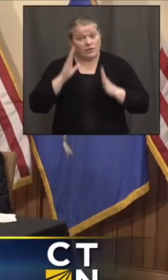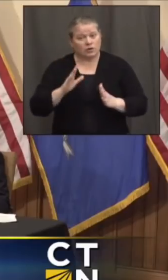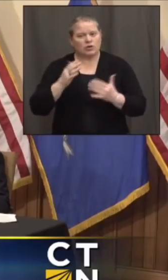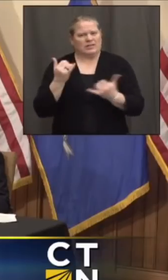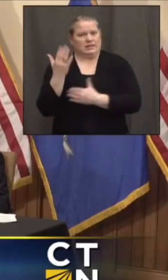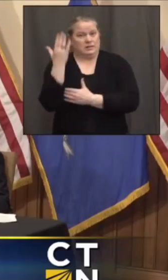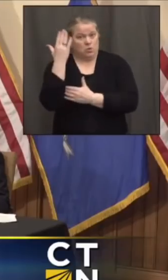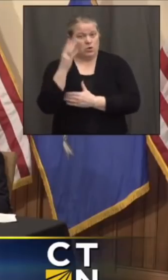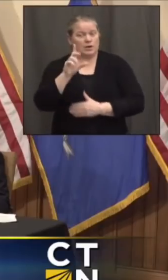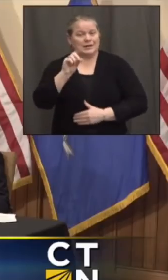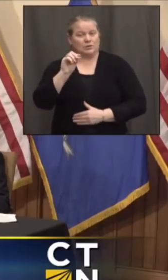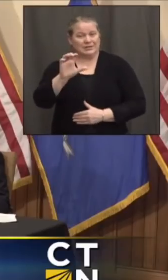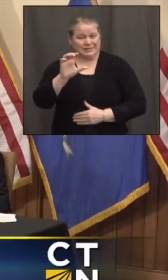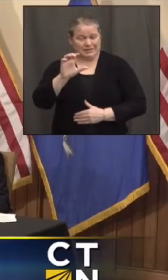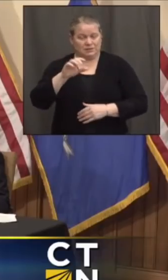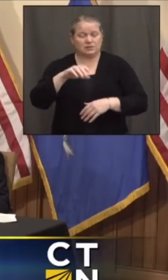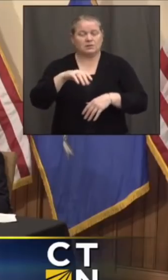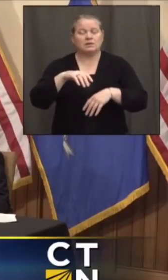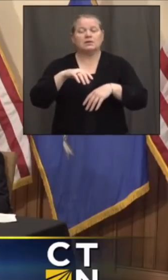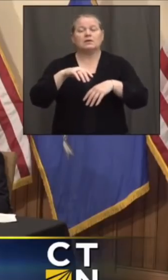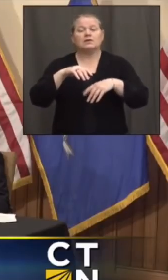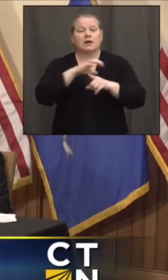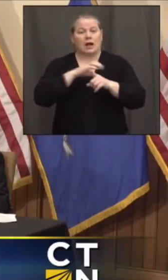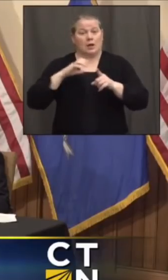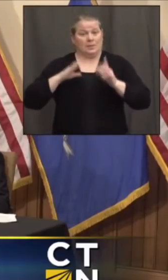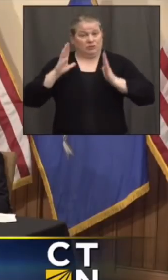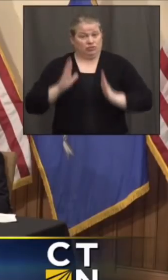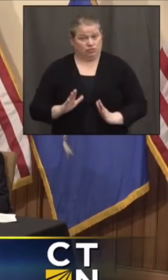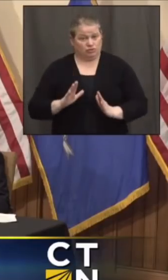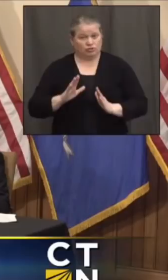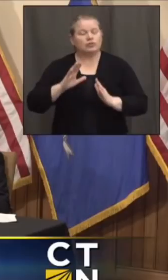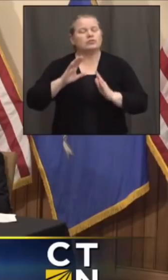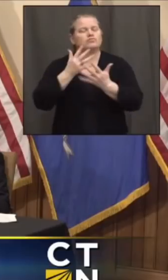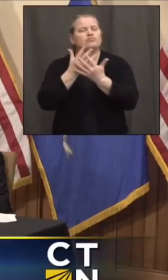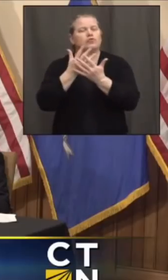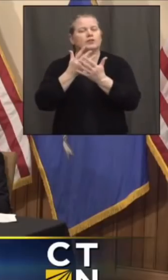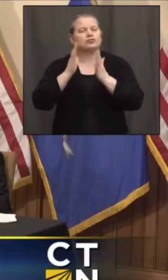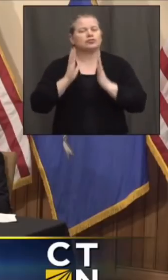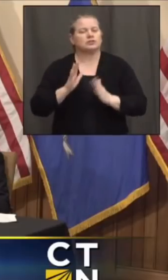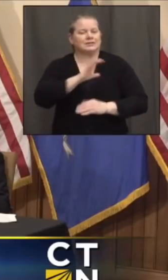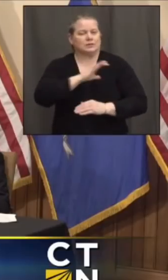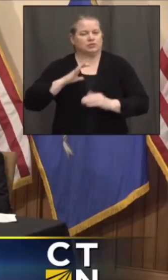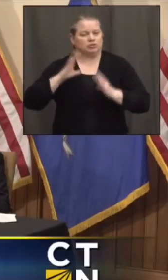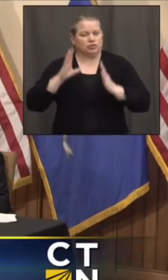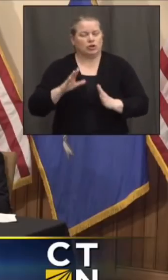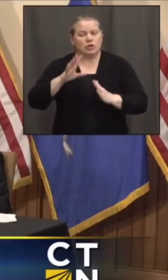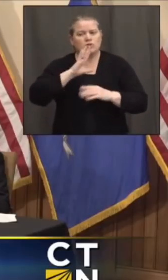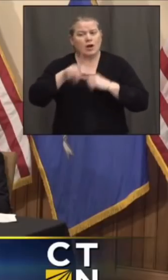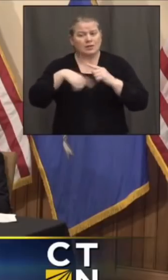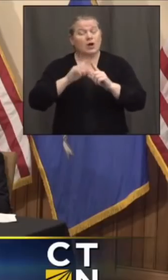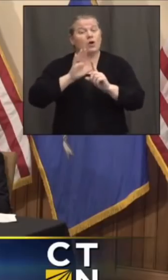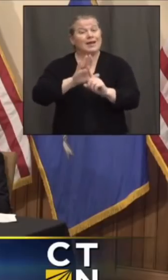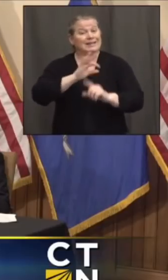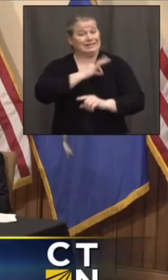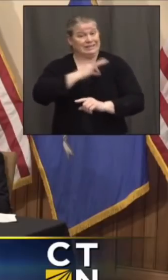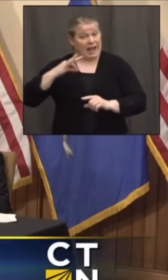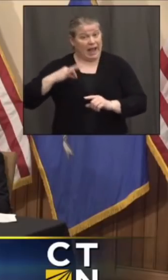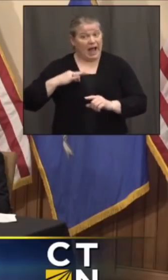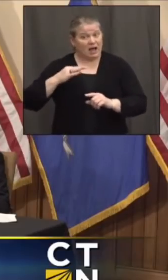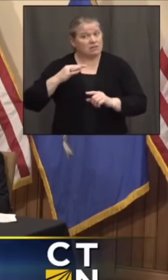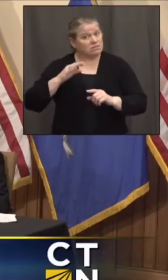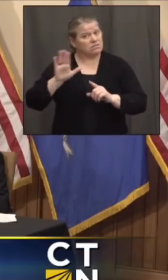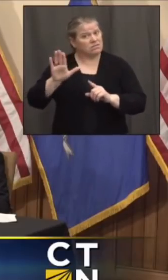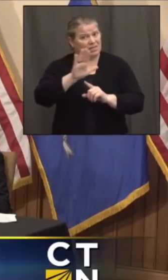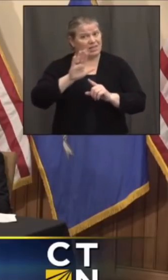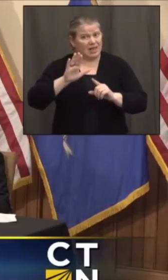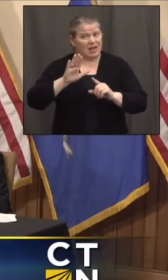staff either don't want the vaccine or are unsure about it. More than half of them said that they might